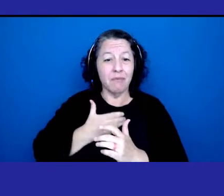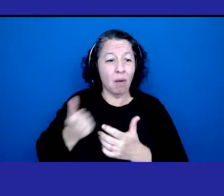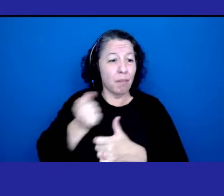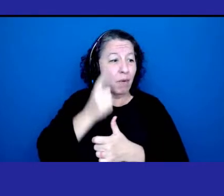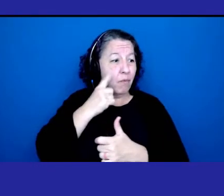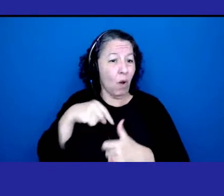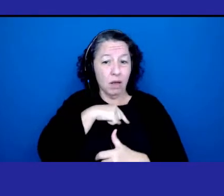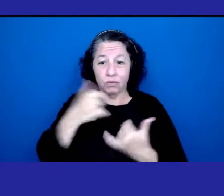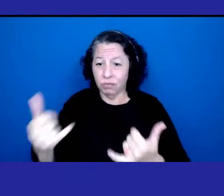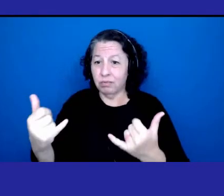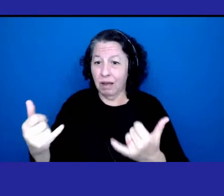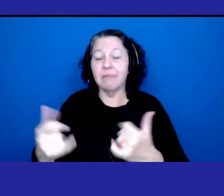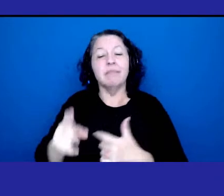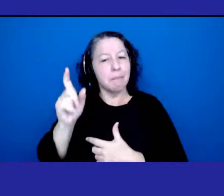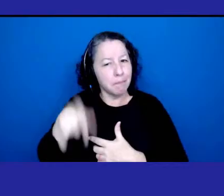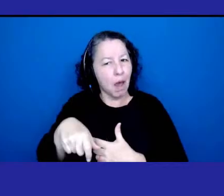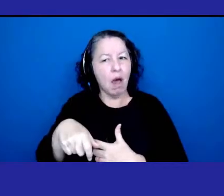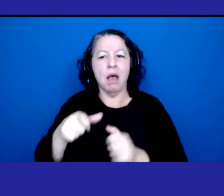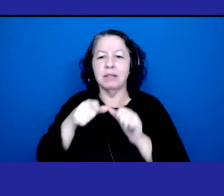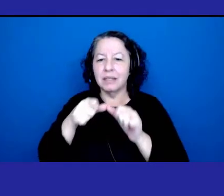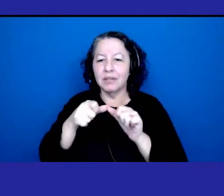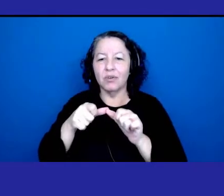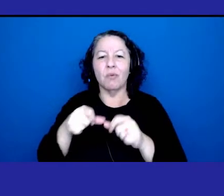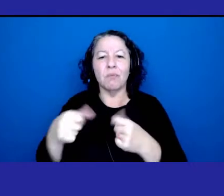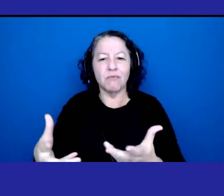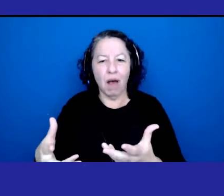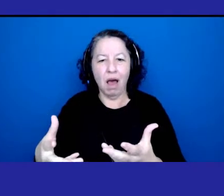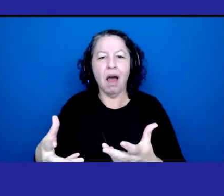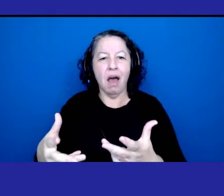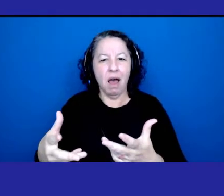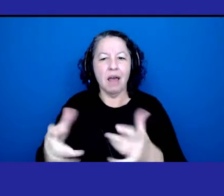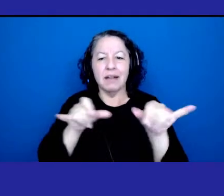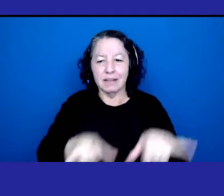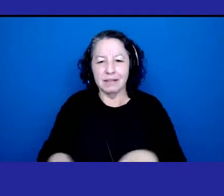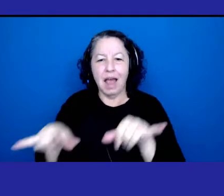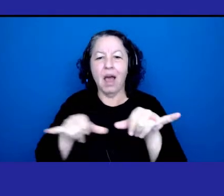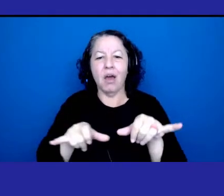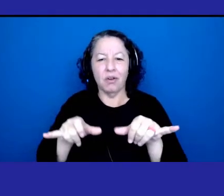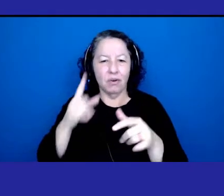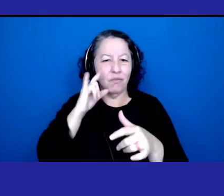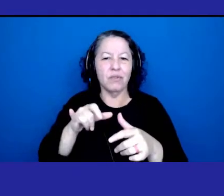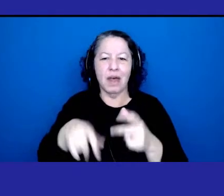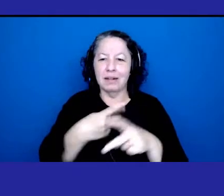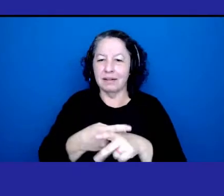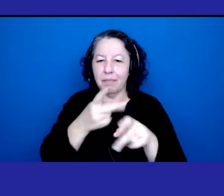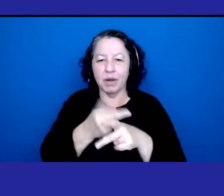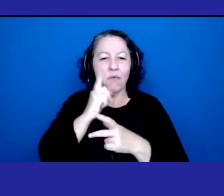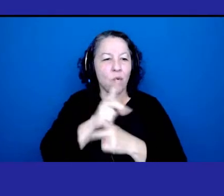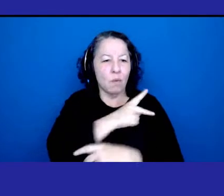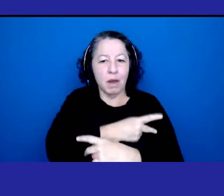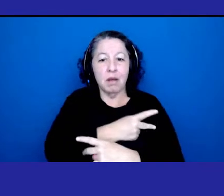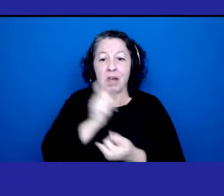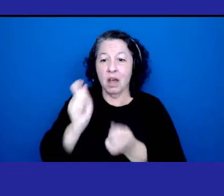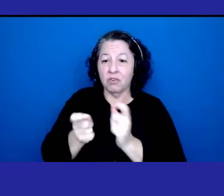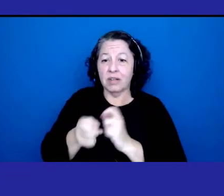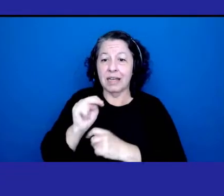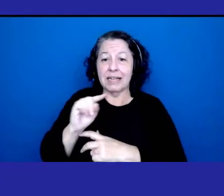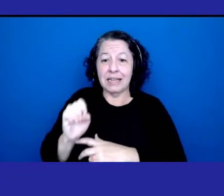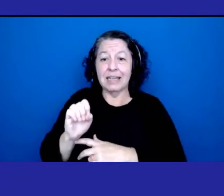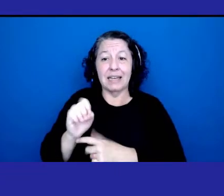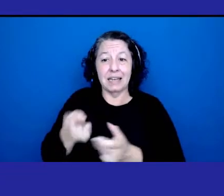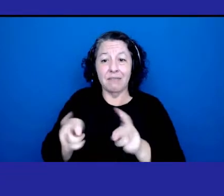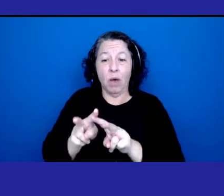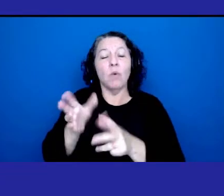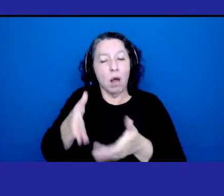need to continue to provide standard care to our patients. And adjusting the NCE value will allow us to do just